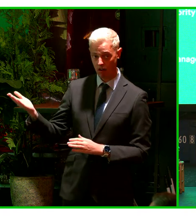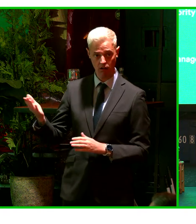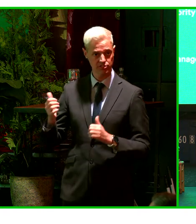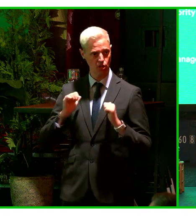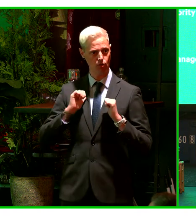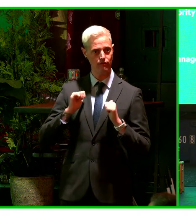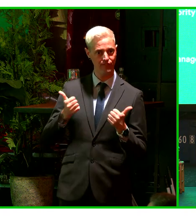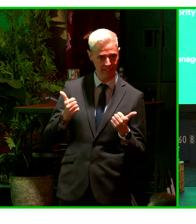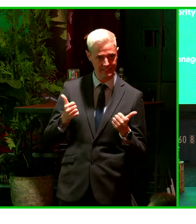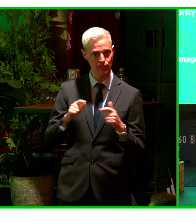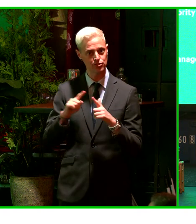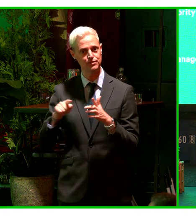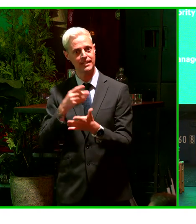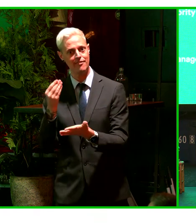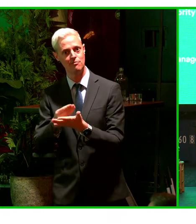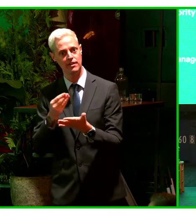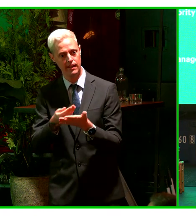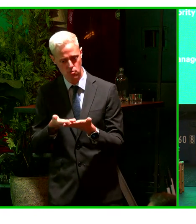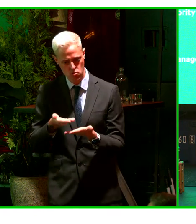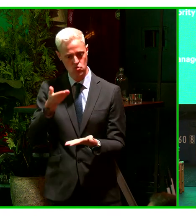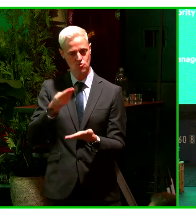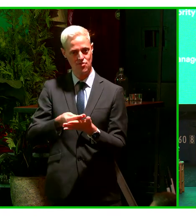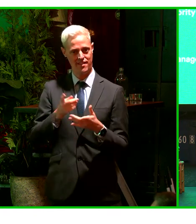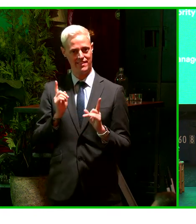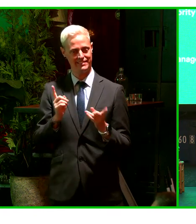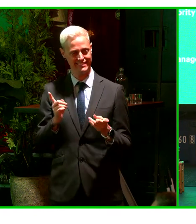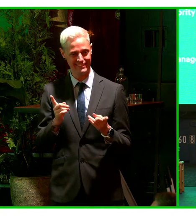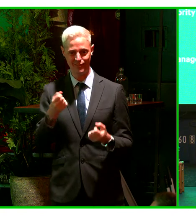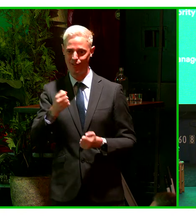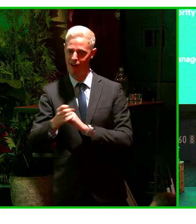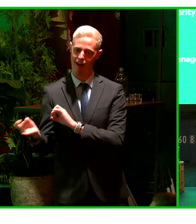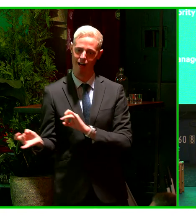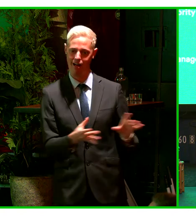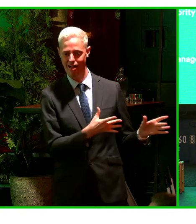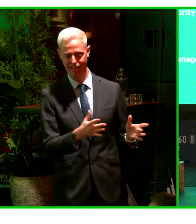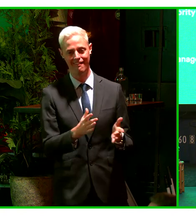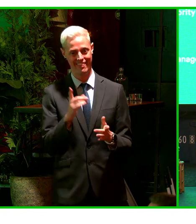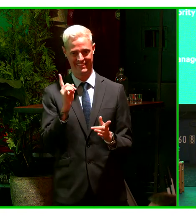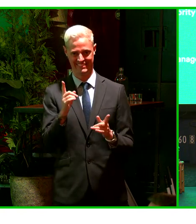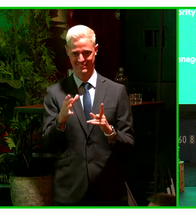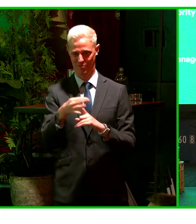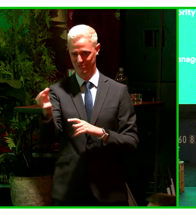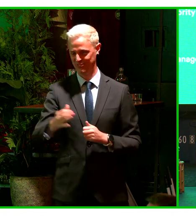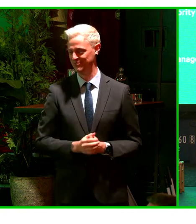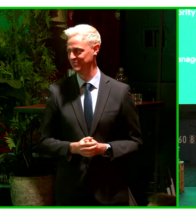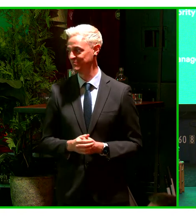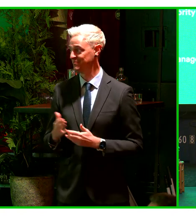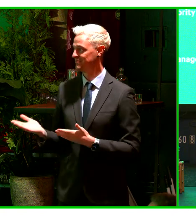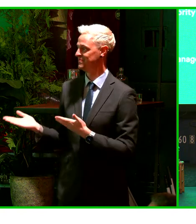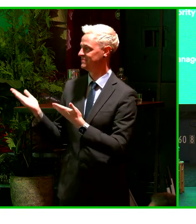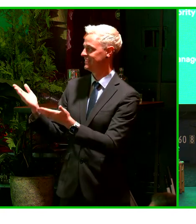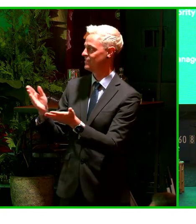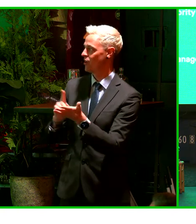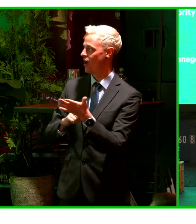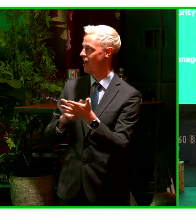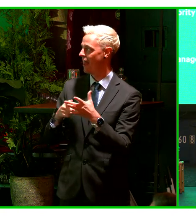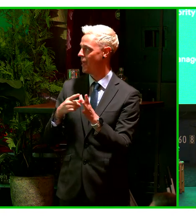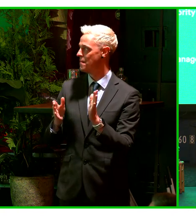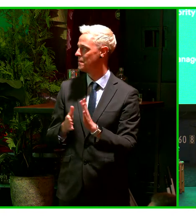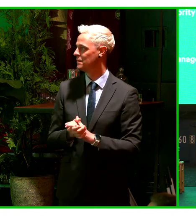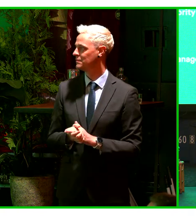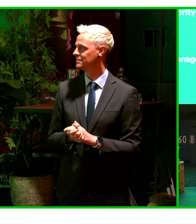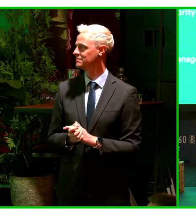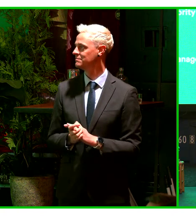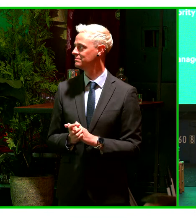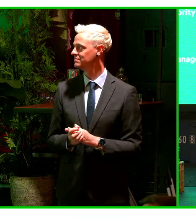what Chris Boardman is saying to you. So ditch the car. Liam, I'm going to come across to you. We have a